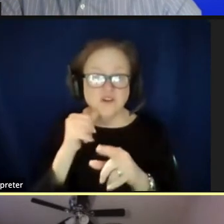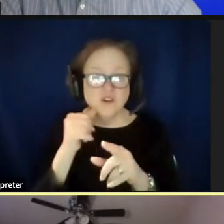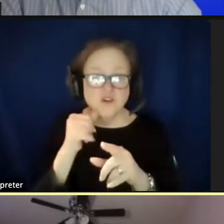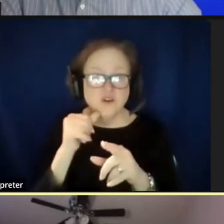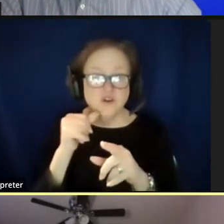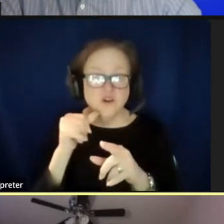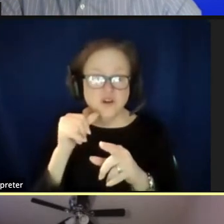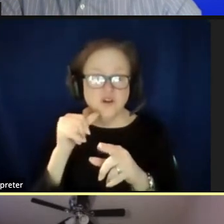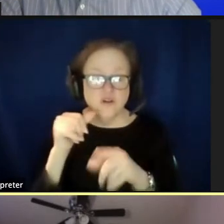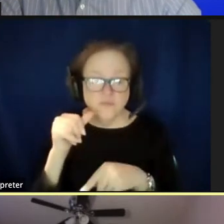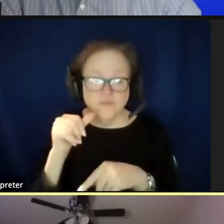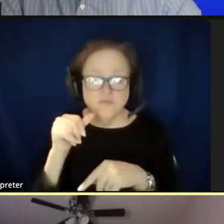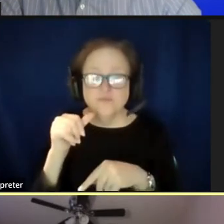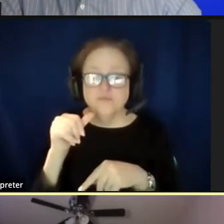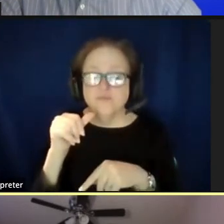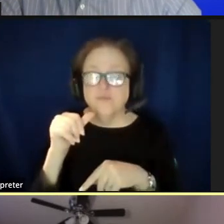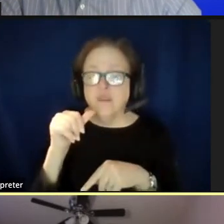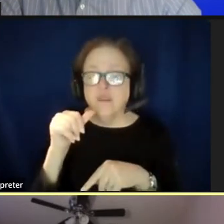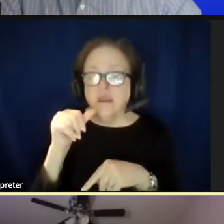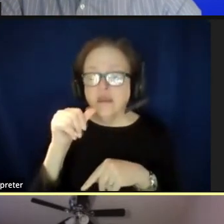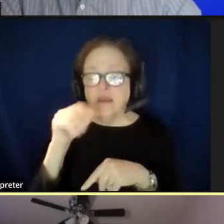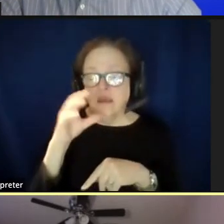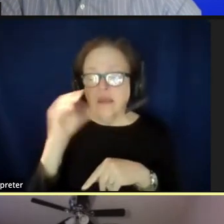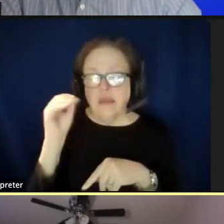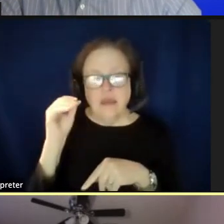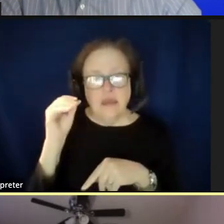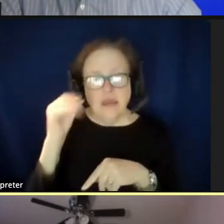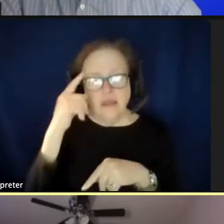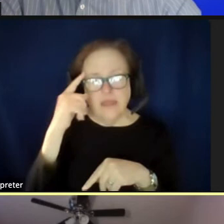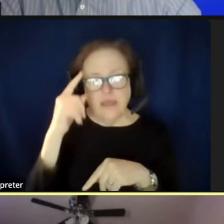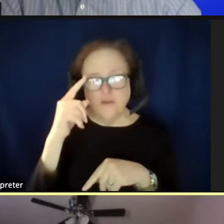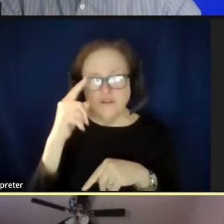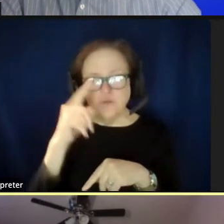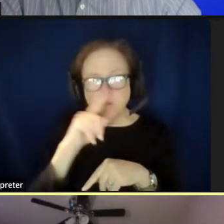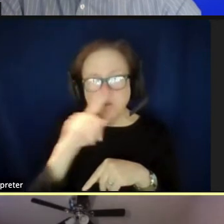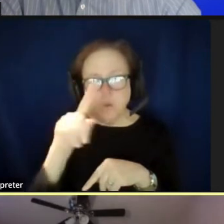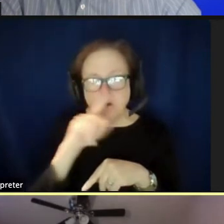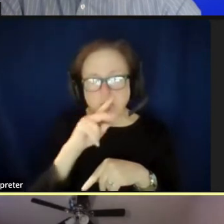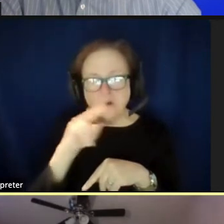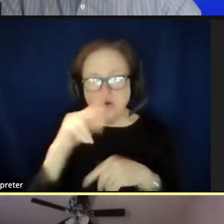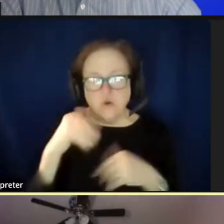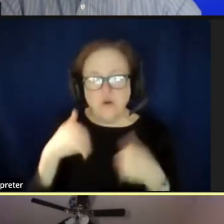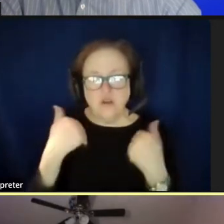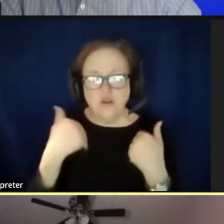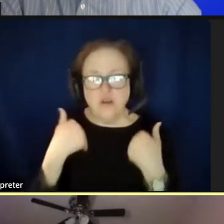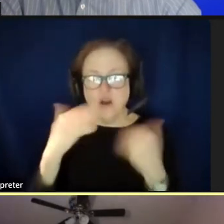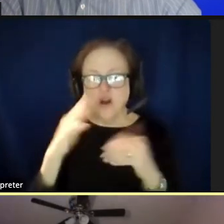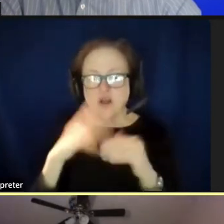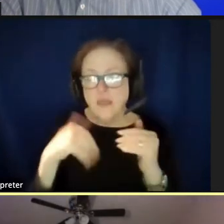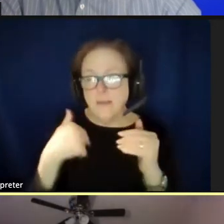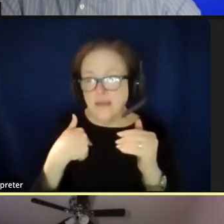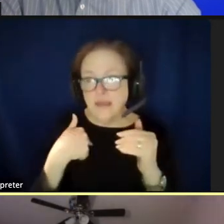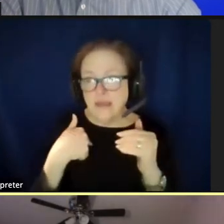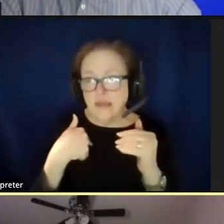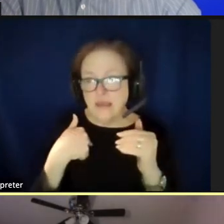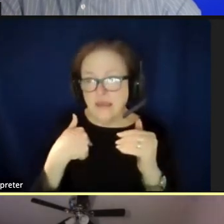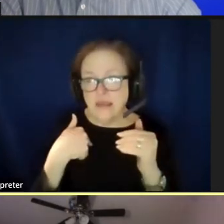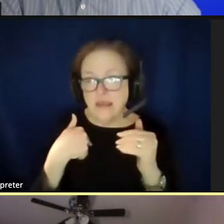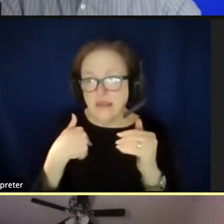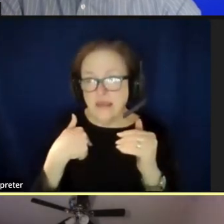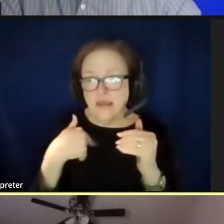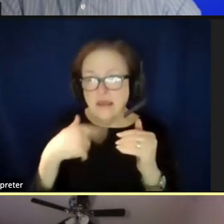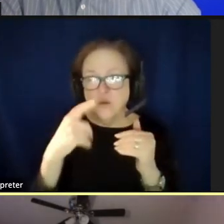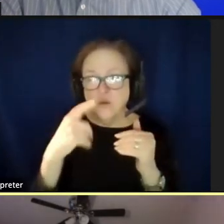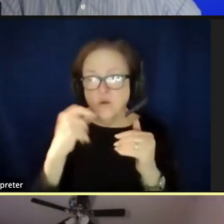Carolina. And I believe she's two or one year younger than me. And the first time I met her was at Lyons Creek